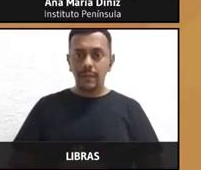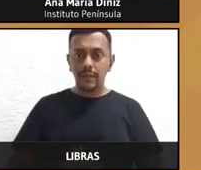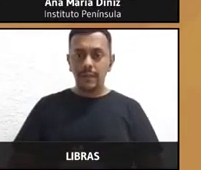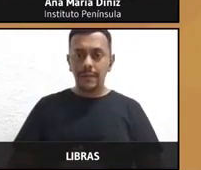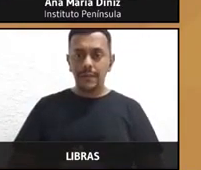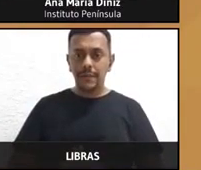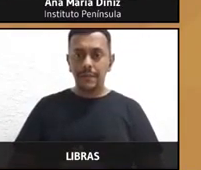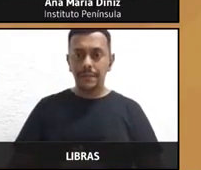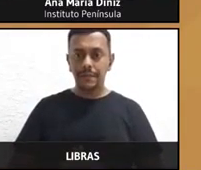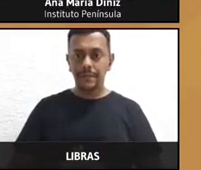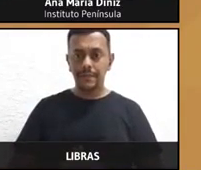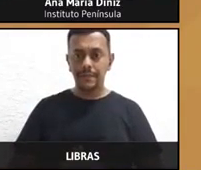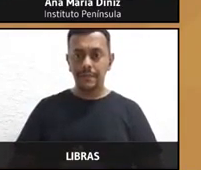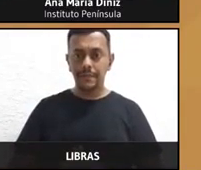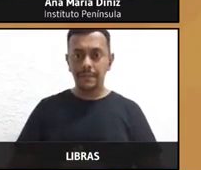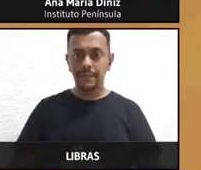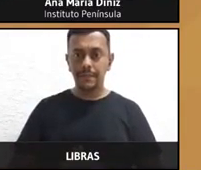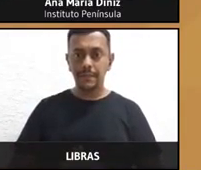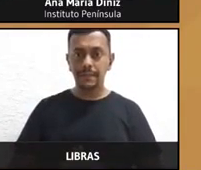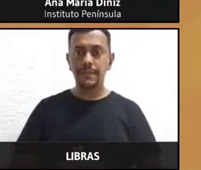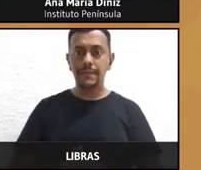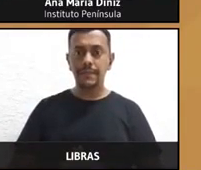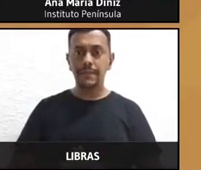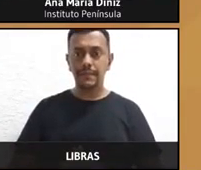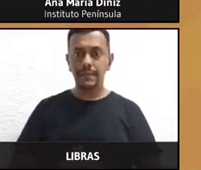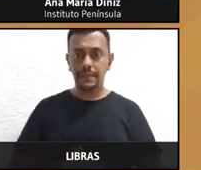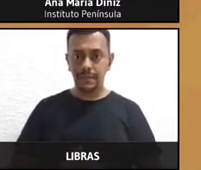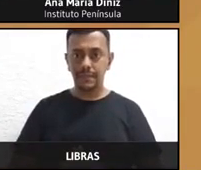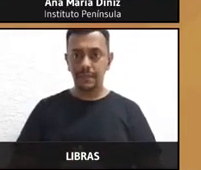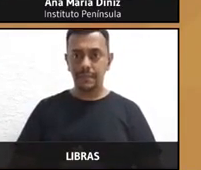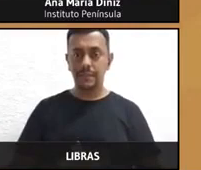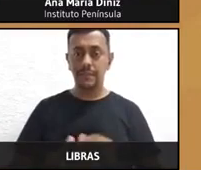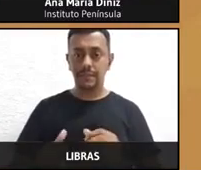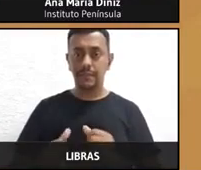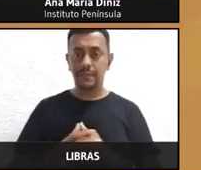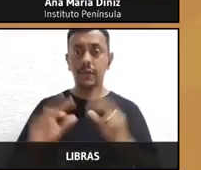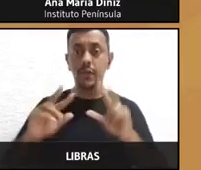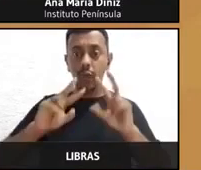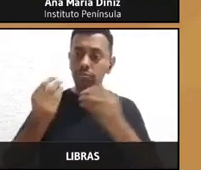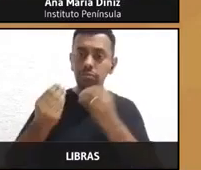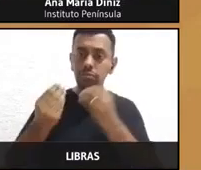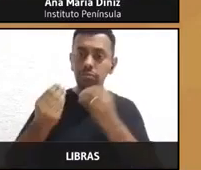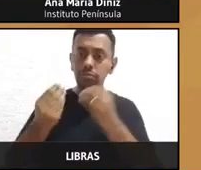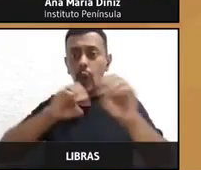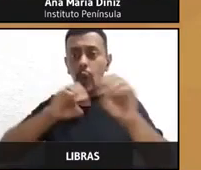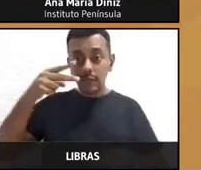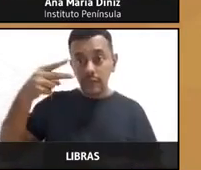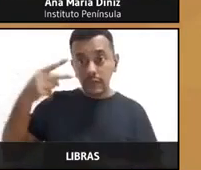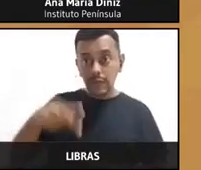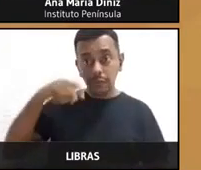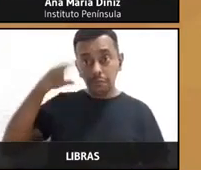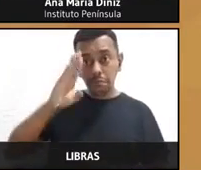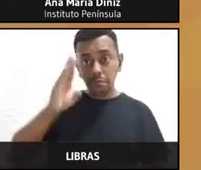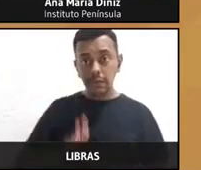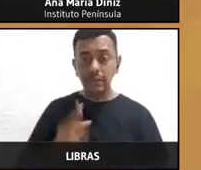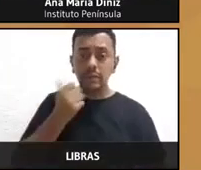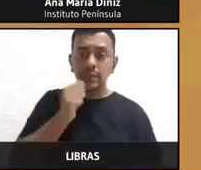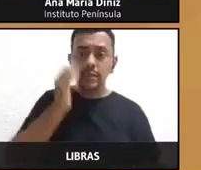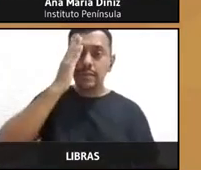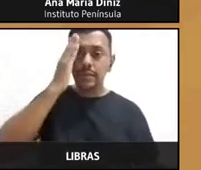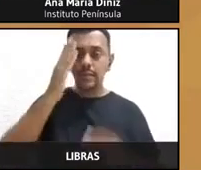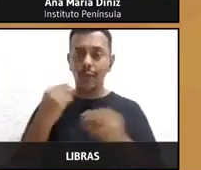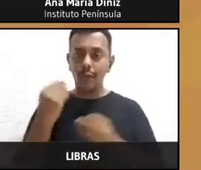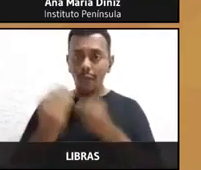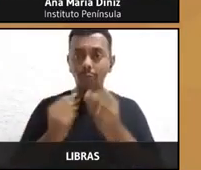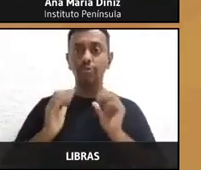for everybody that works with education in Brazil. What can we do to close